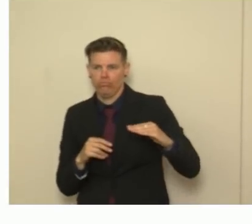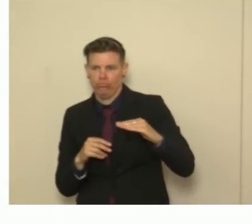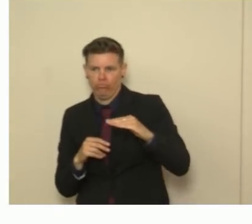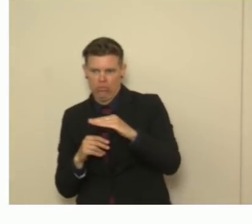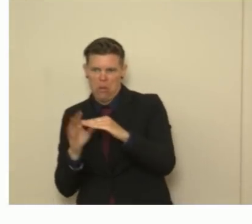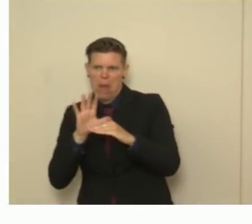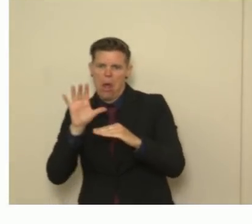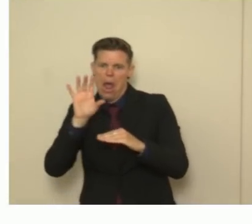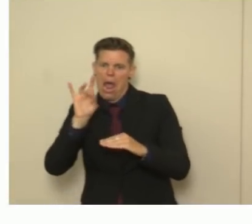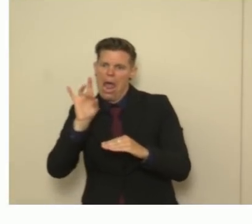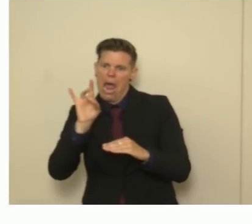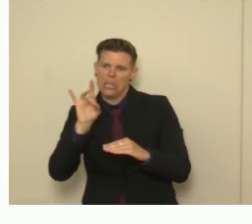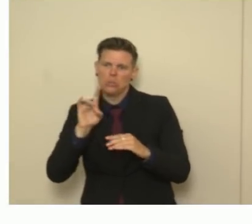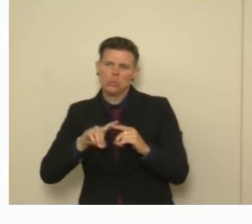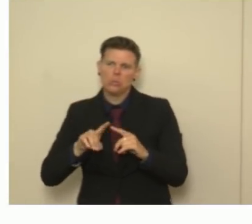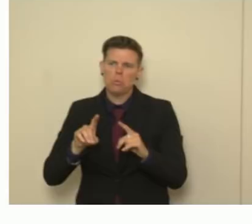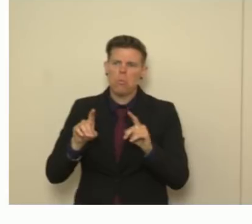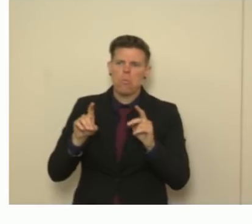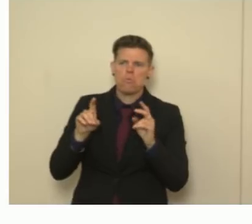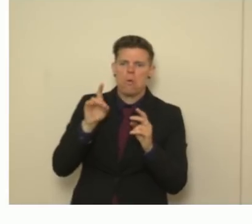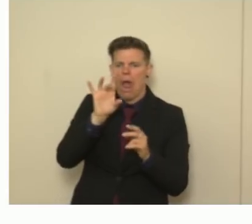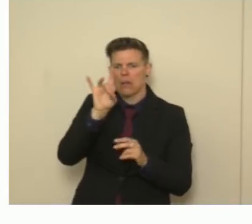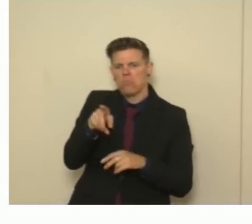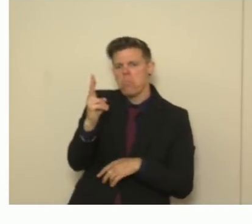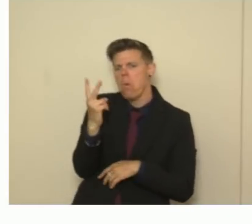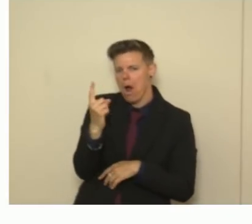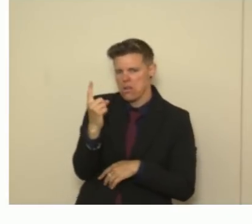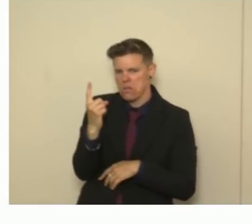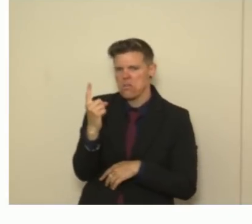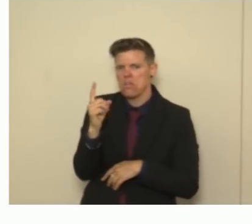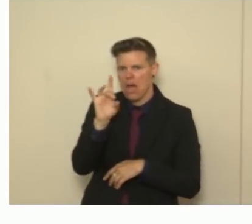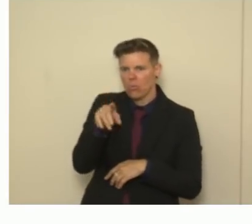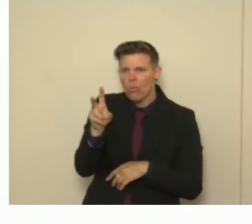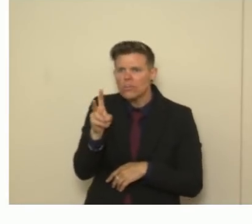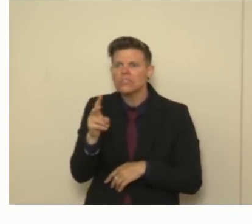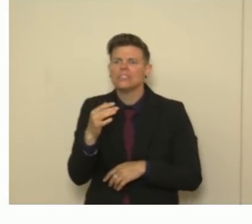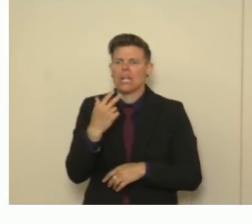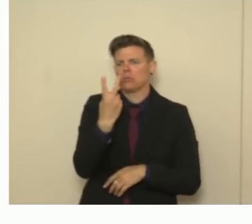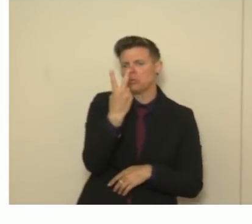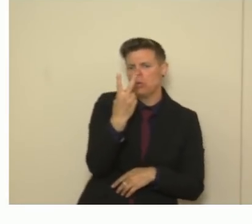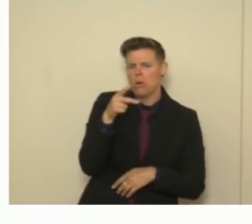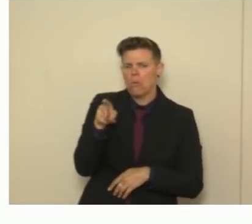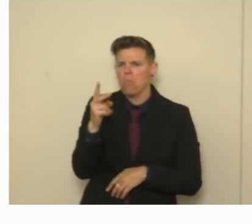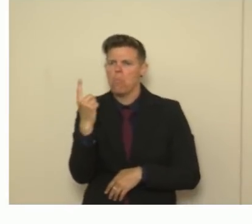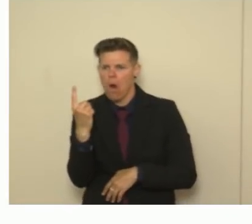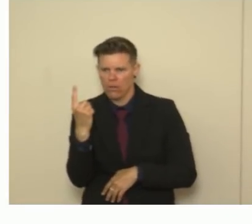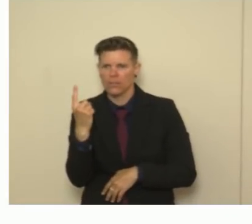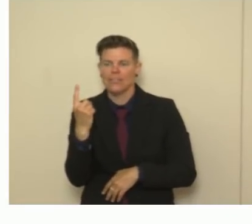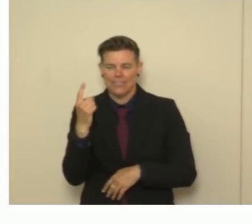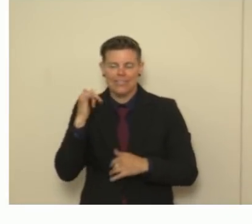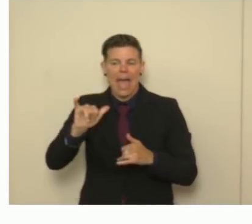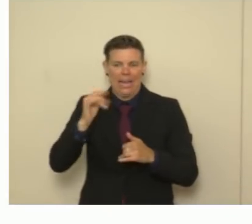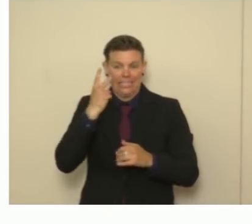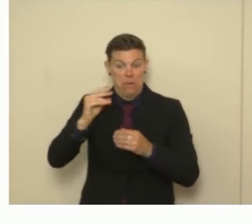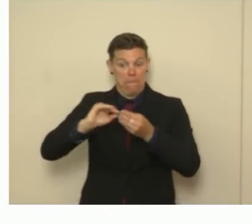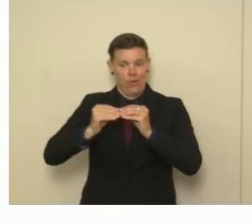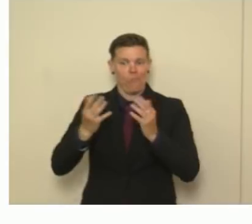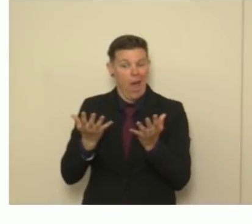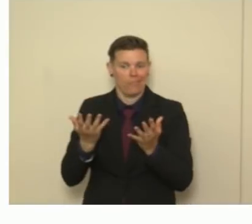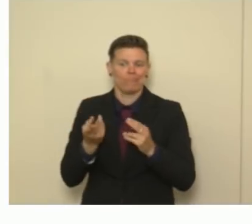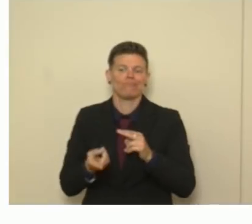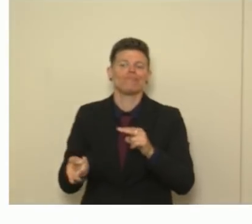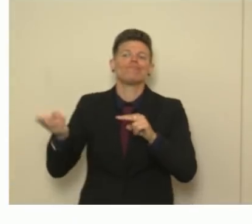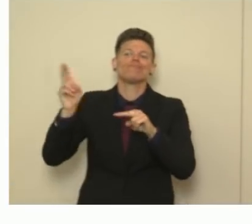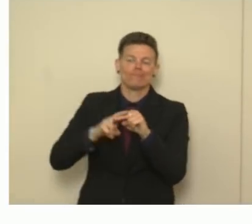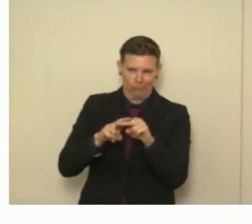8-to-1 ratio of people over 30 to under 30, and now we're at a 2-to-1 ratio. So a significant increase in cases in younger